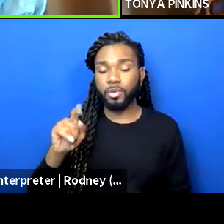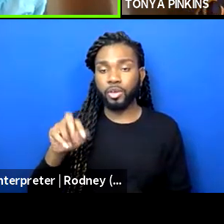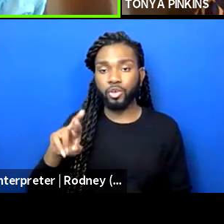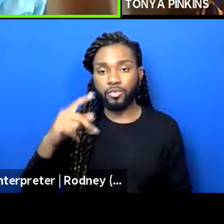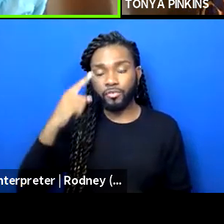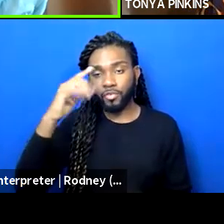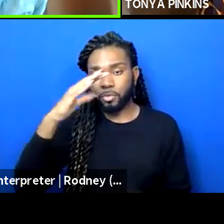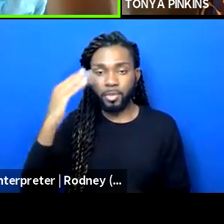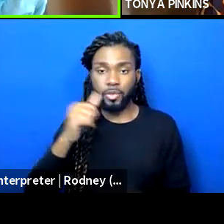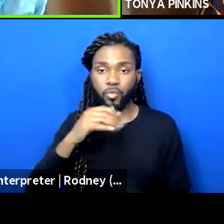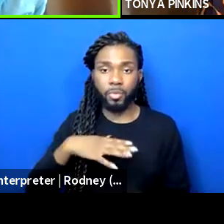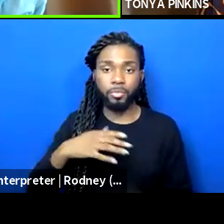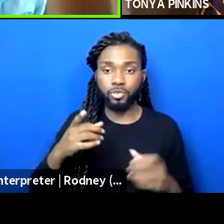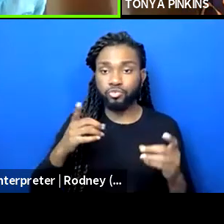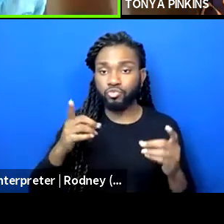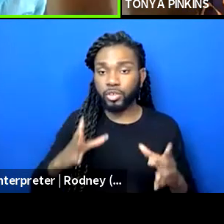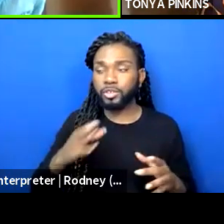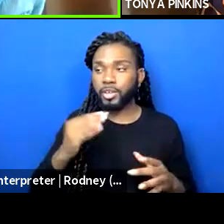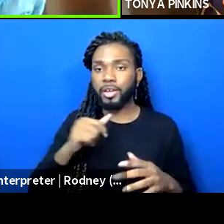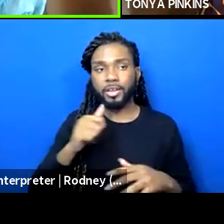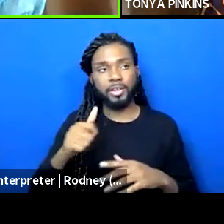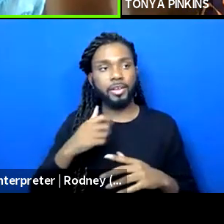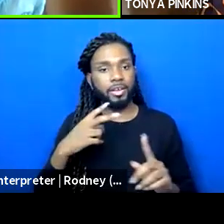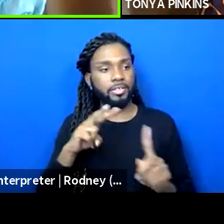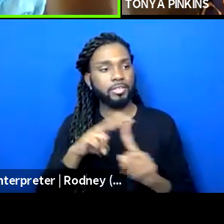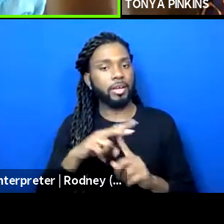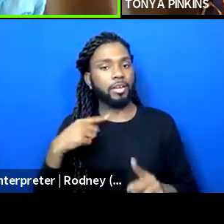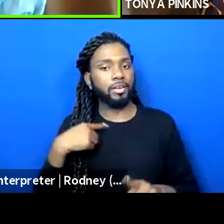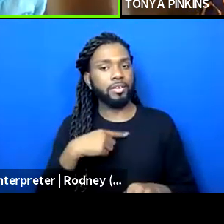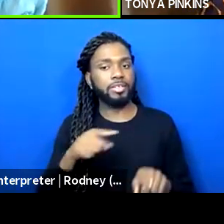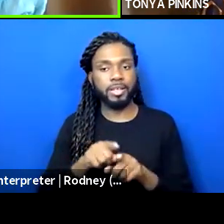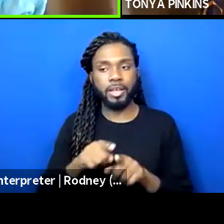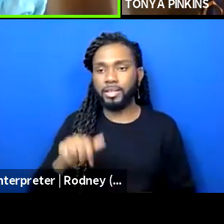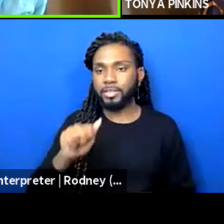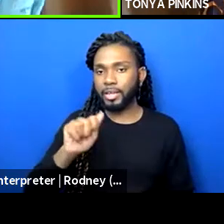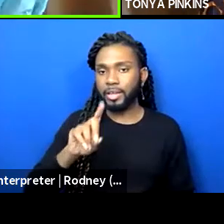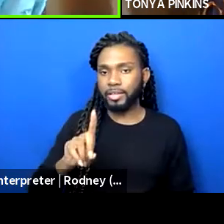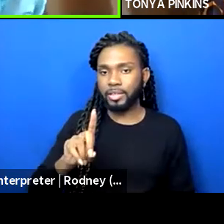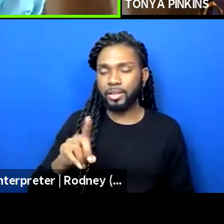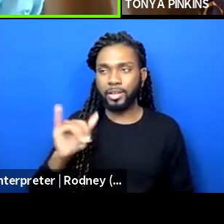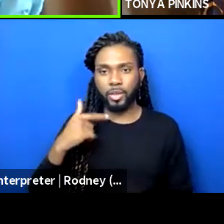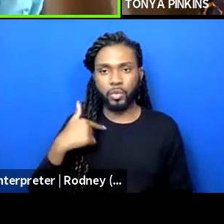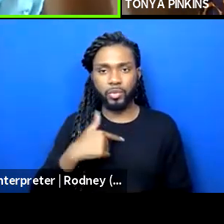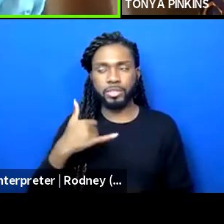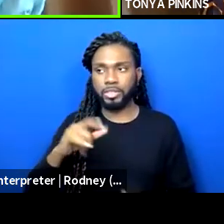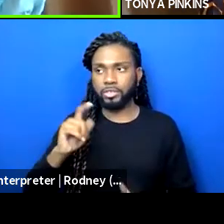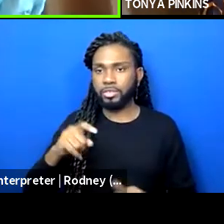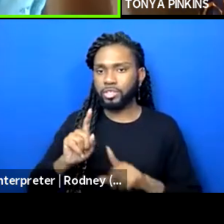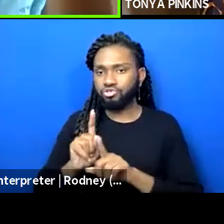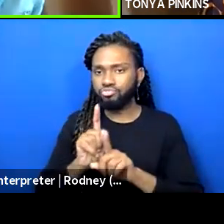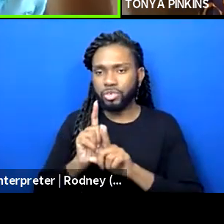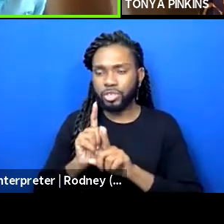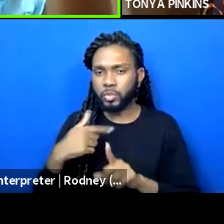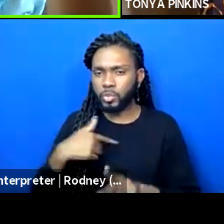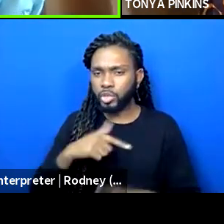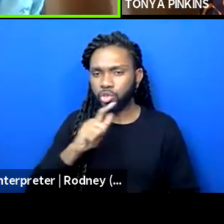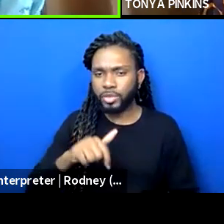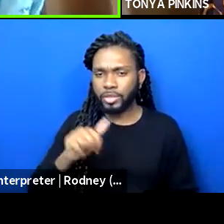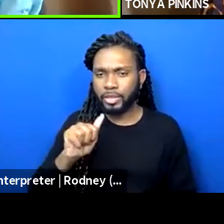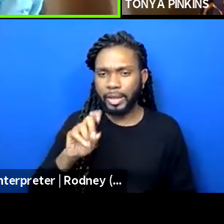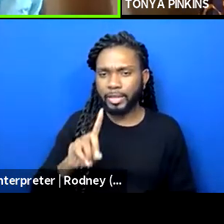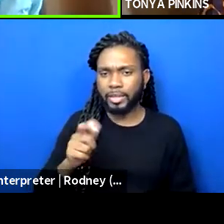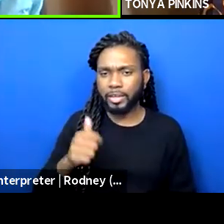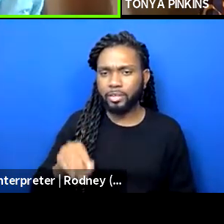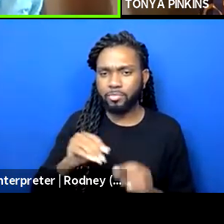do things like AD as if we still need to apprentice. We don't need to AD, we're good. We've directed 30 shows,